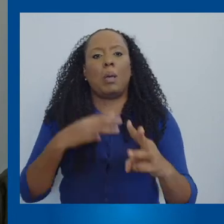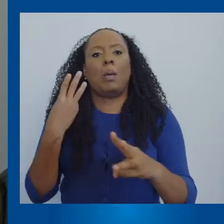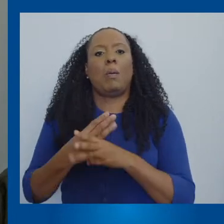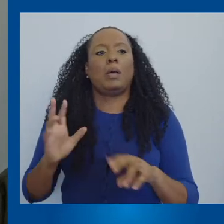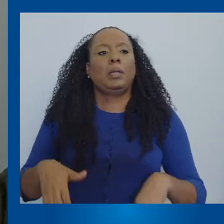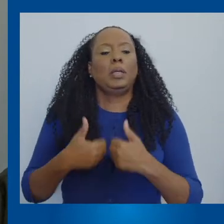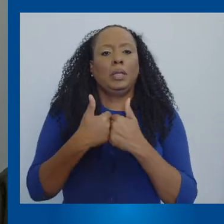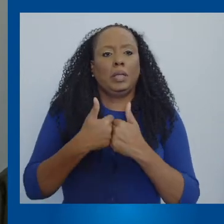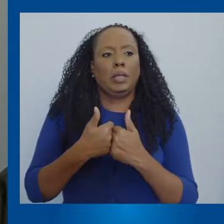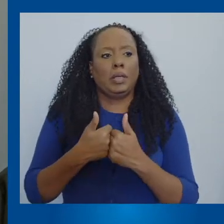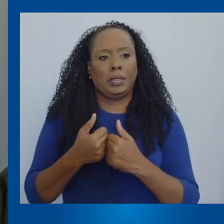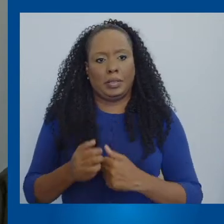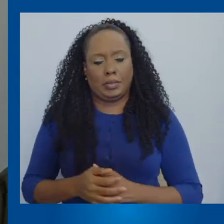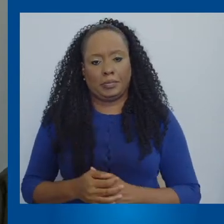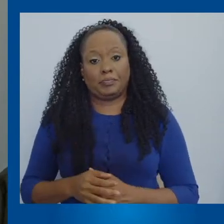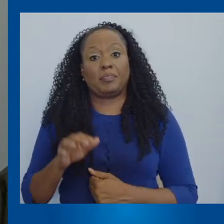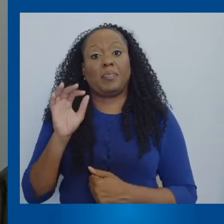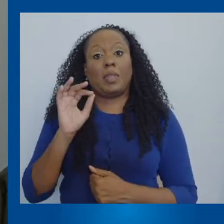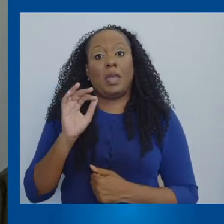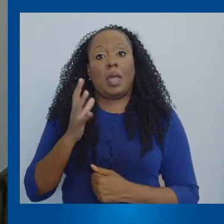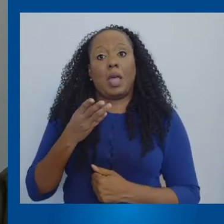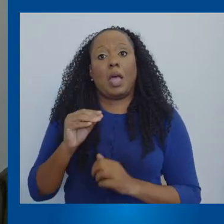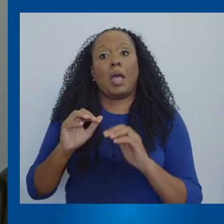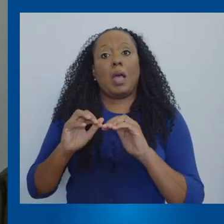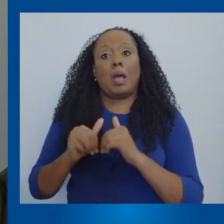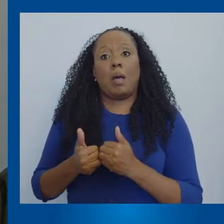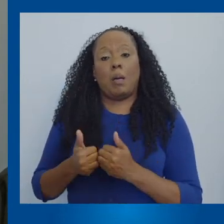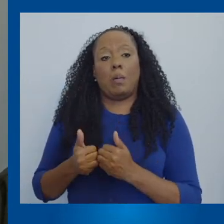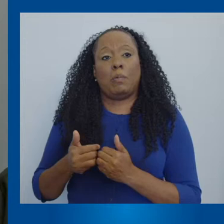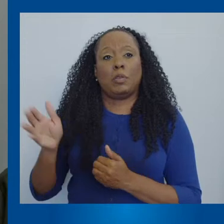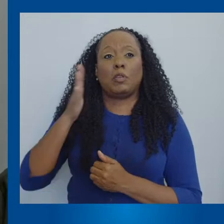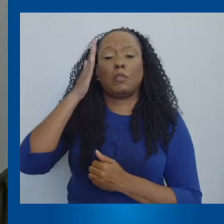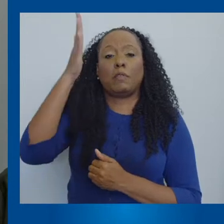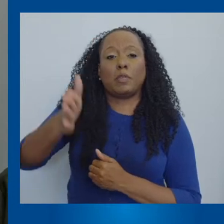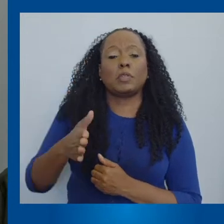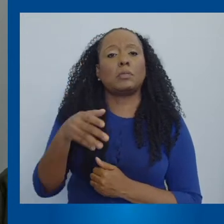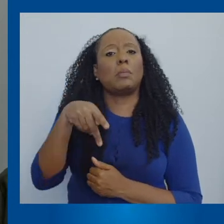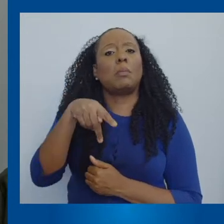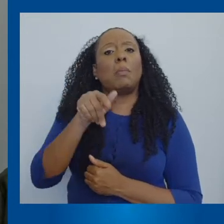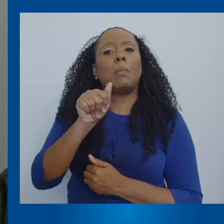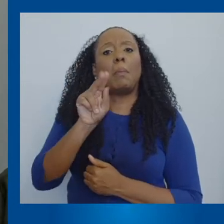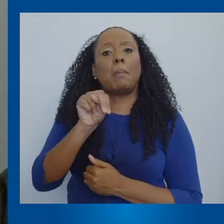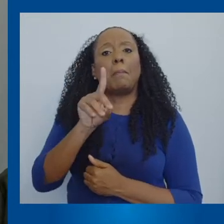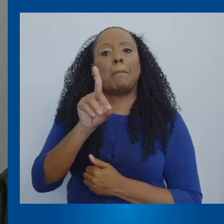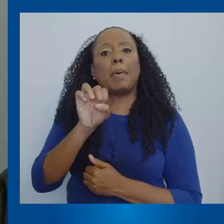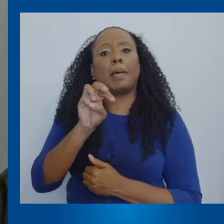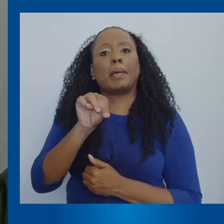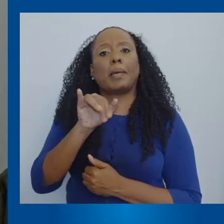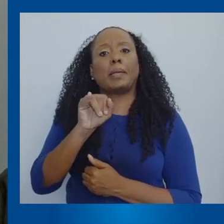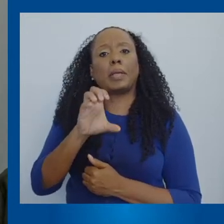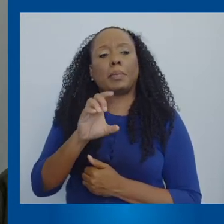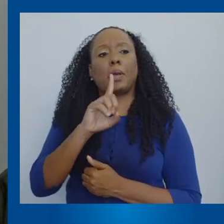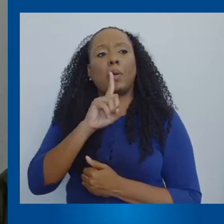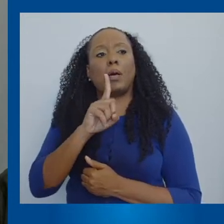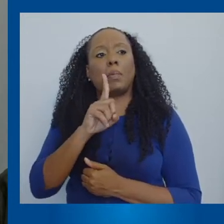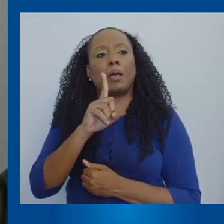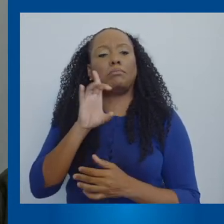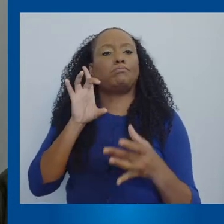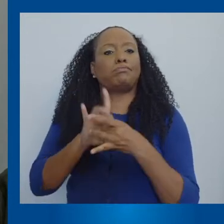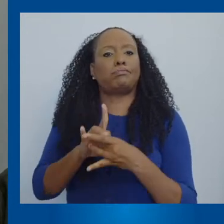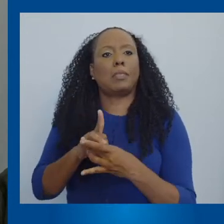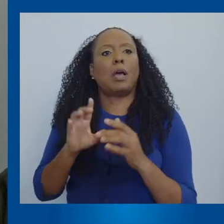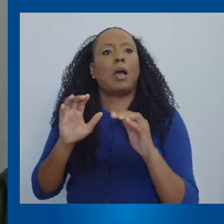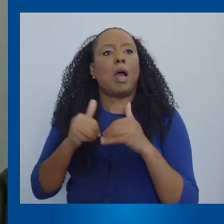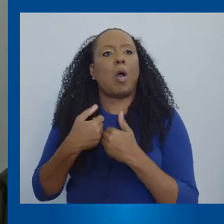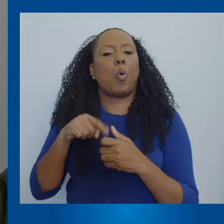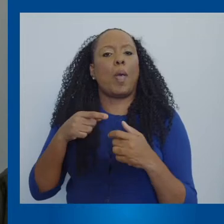antimicrobial resistance and the preparation for future pandemics, to fight future pandemics, is critical for us.